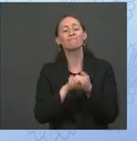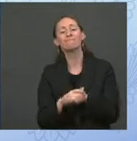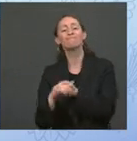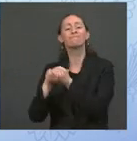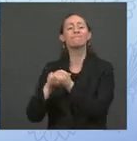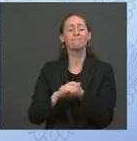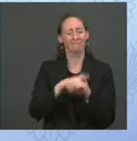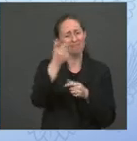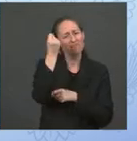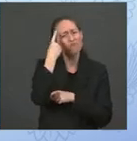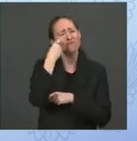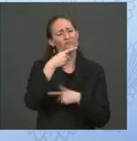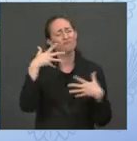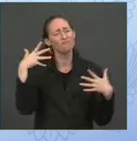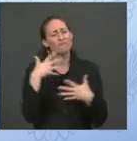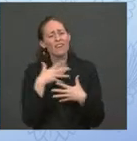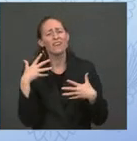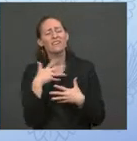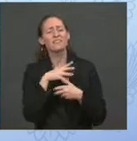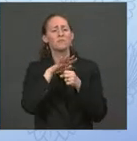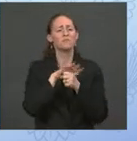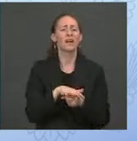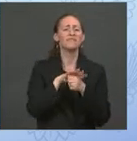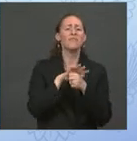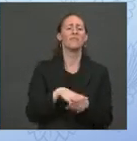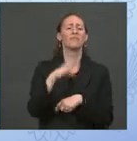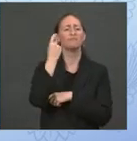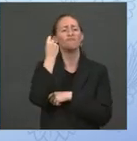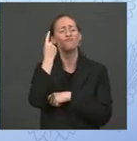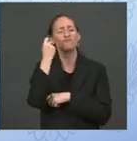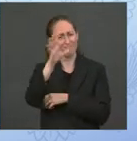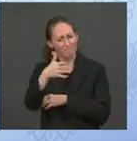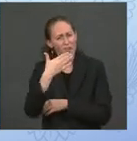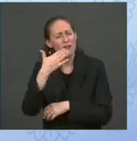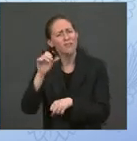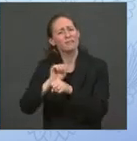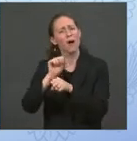and stress, that she's doing a great job.